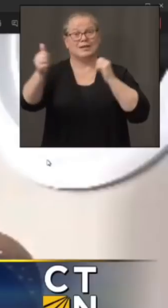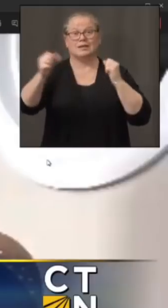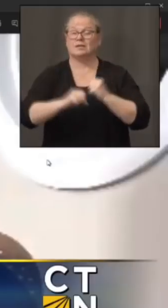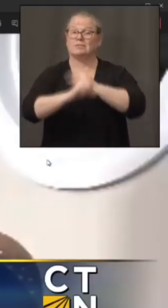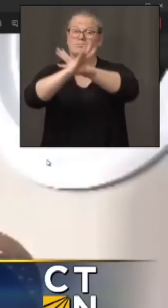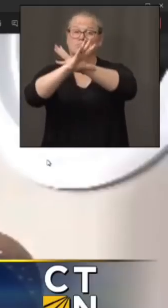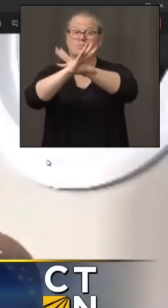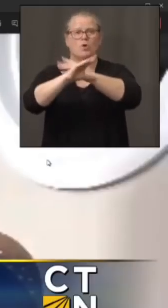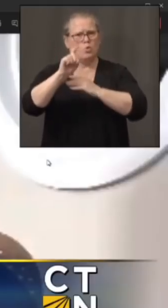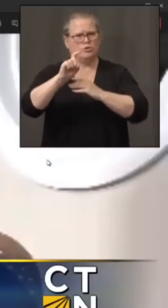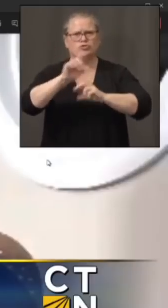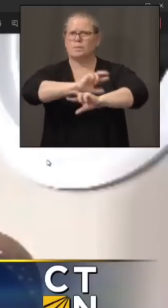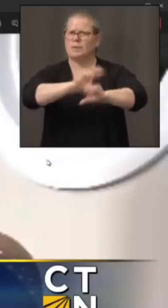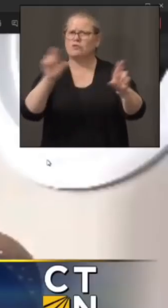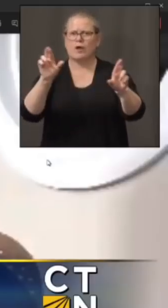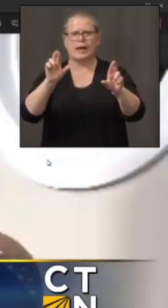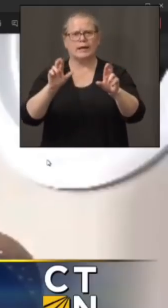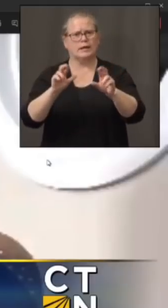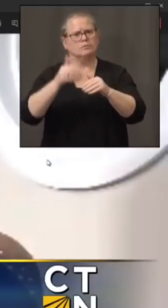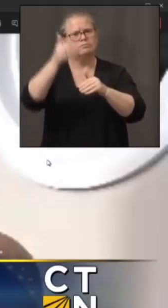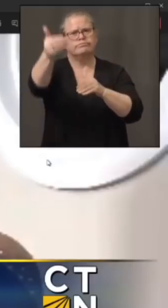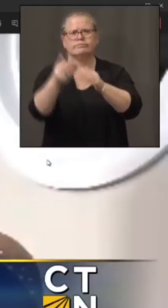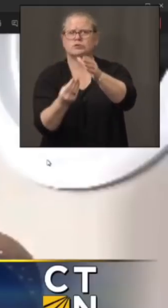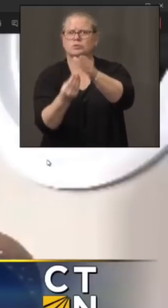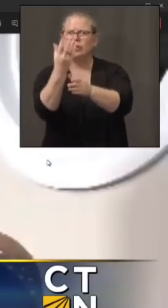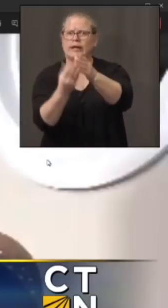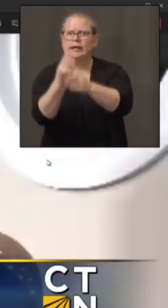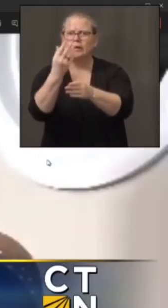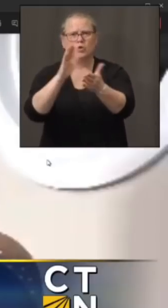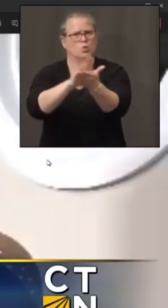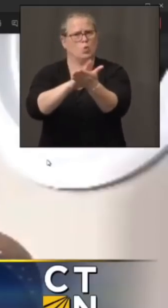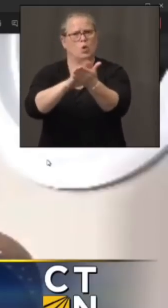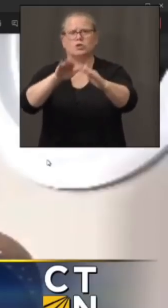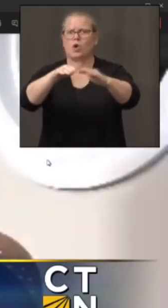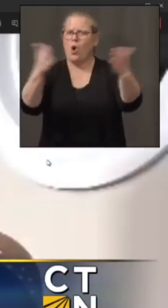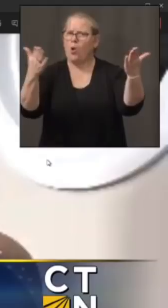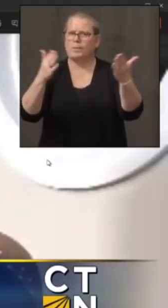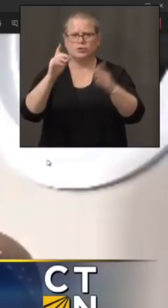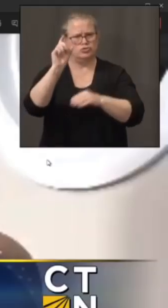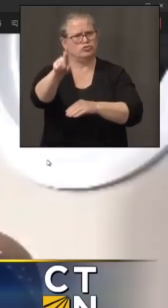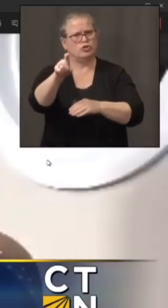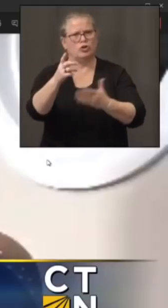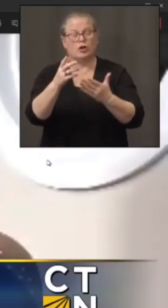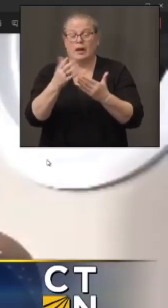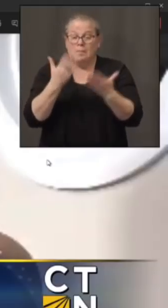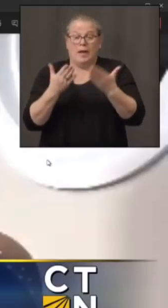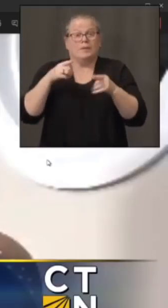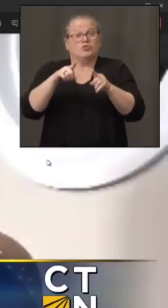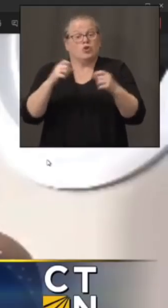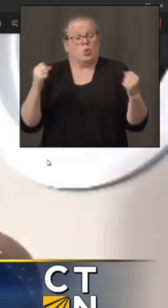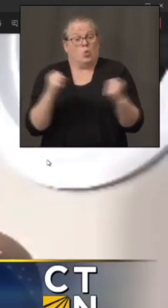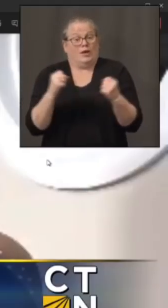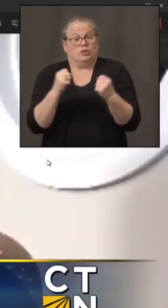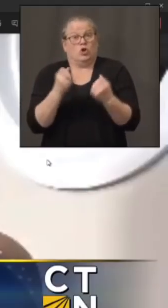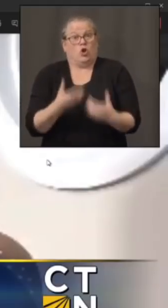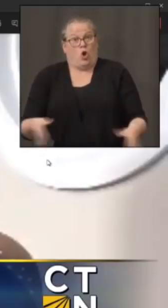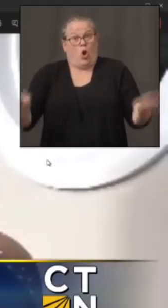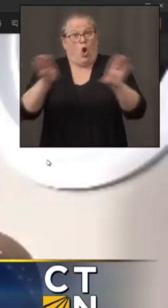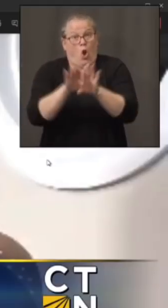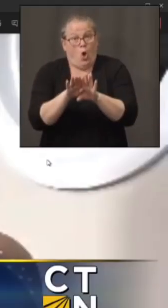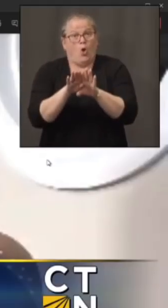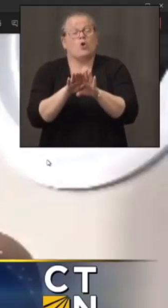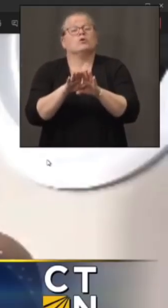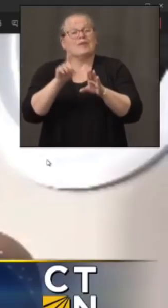I see no reason why, as we come off this epidemic wave that we're going to go through right now, we shouldn't be able to get kids back into the classroom in the spring